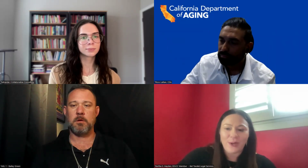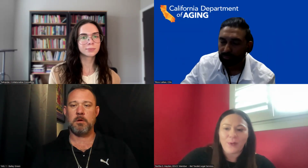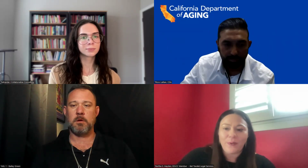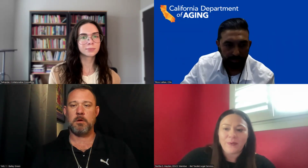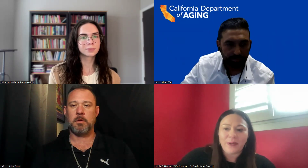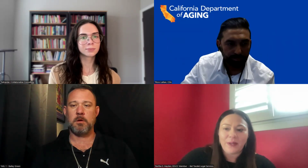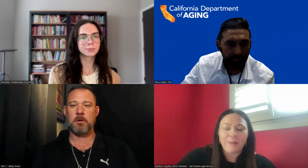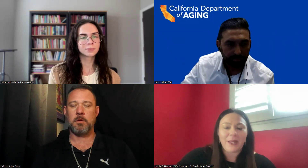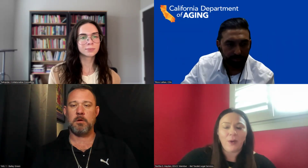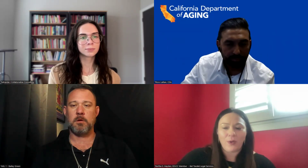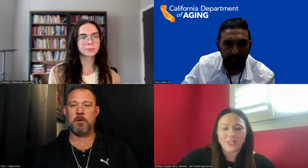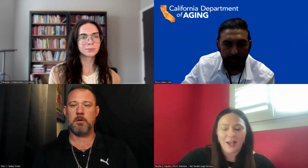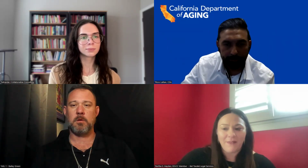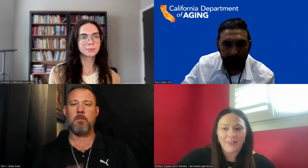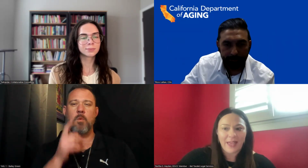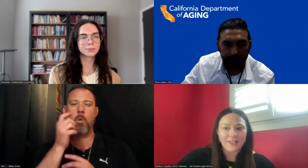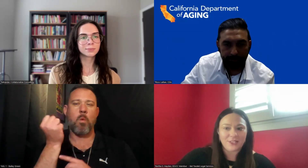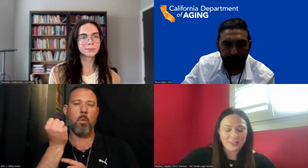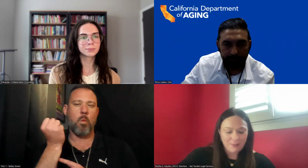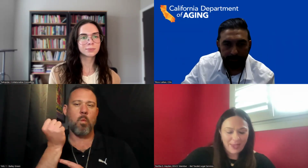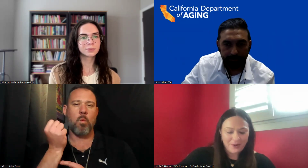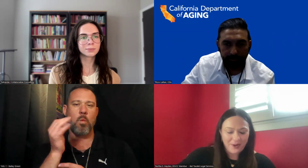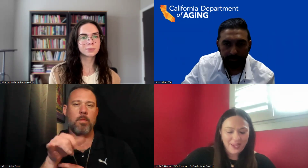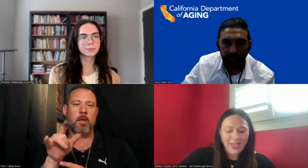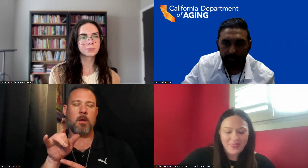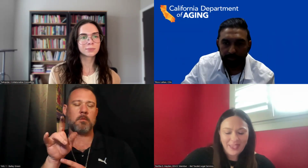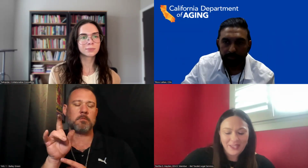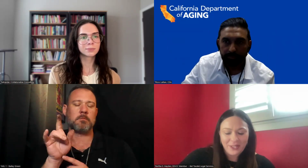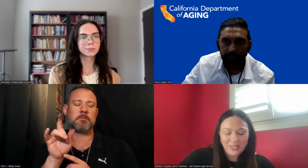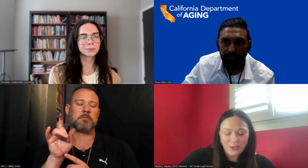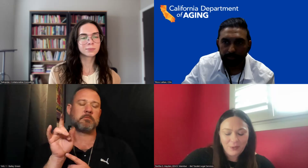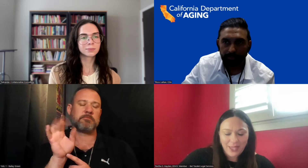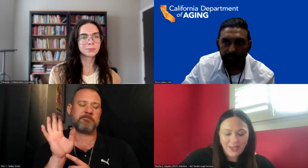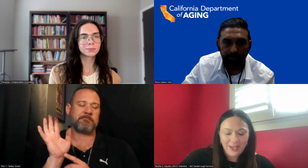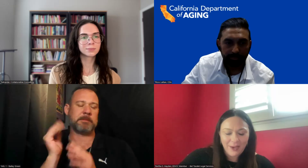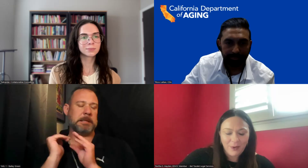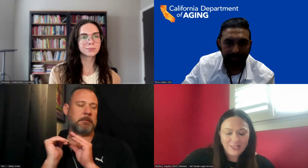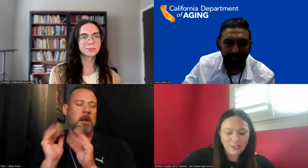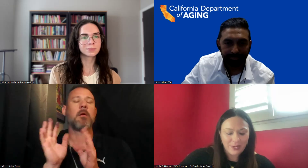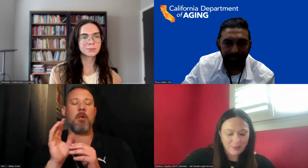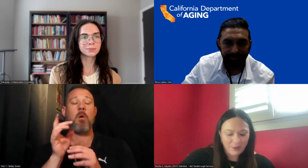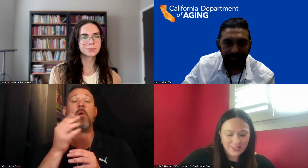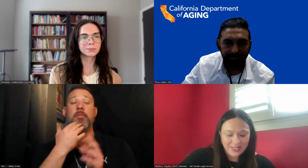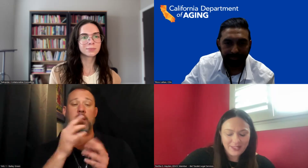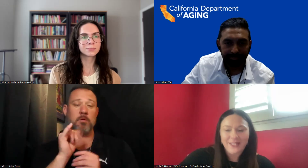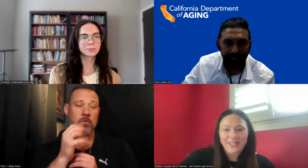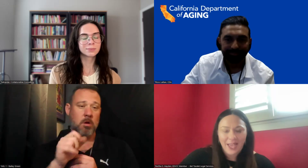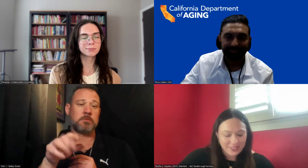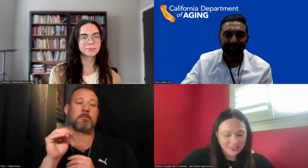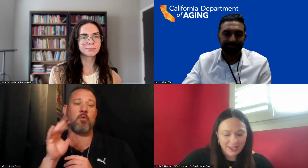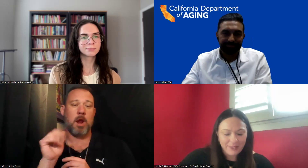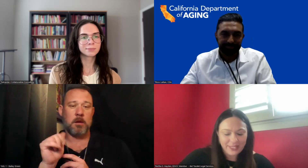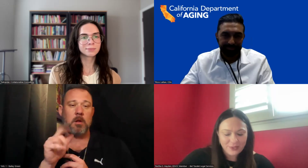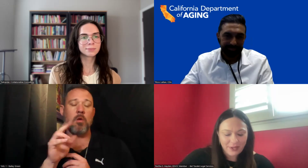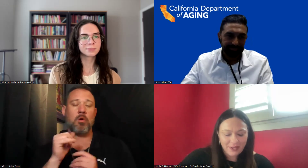And so I'm going to hold off on that logistical matter. And thank you again, Ross, Lori, and Miranda. At